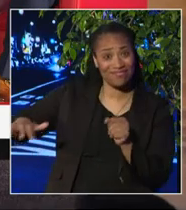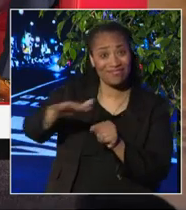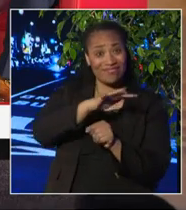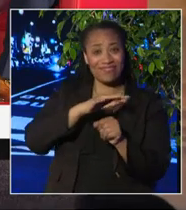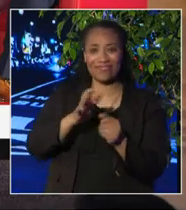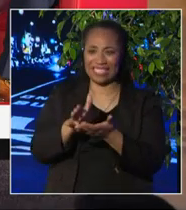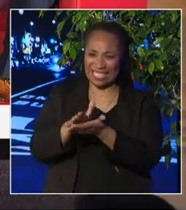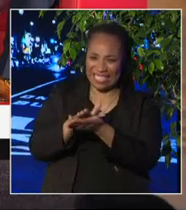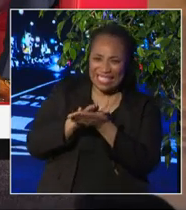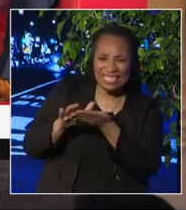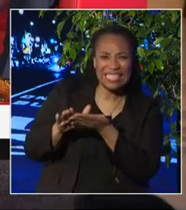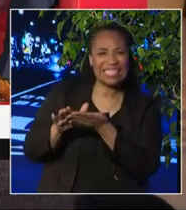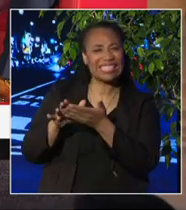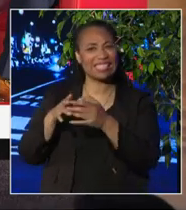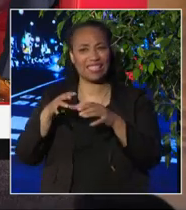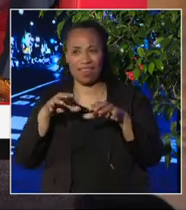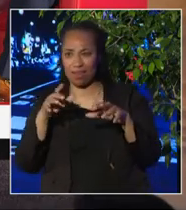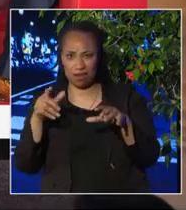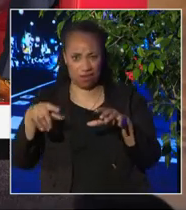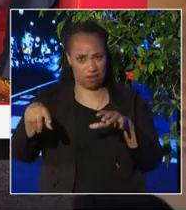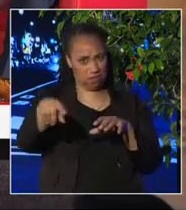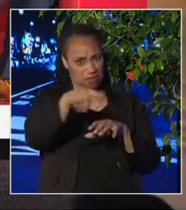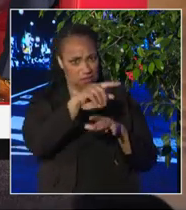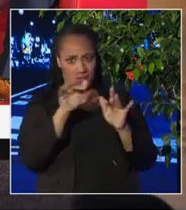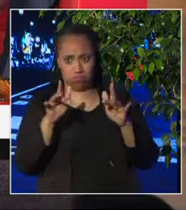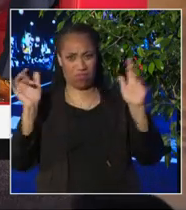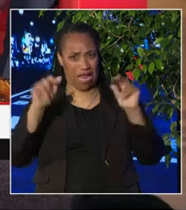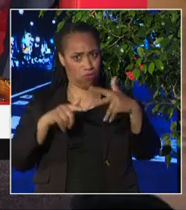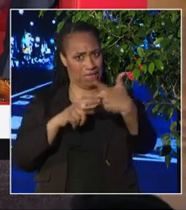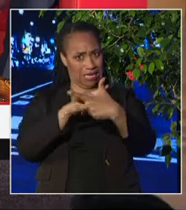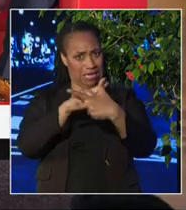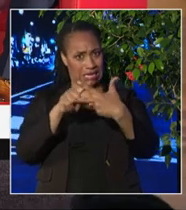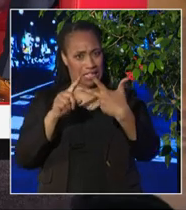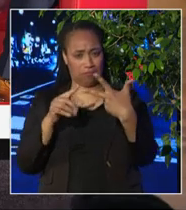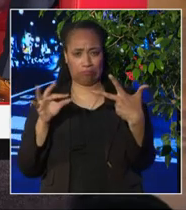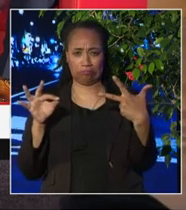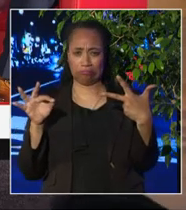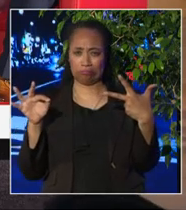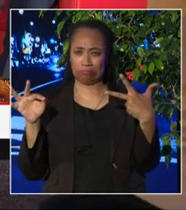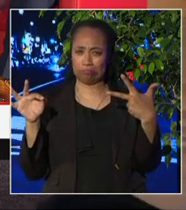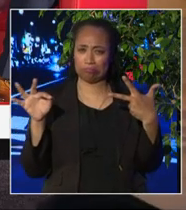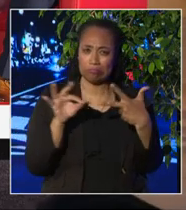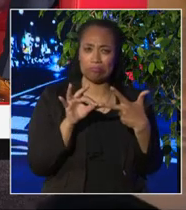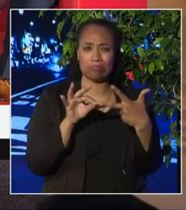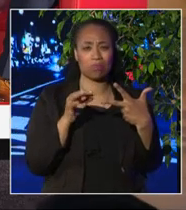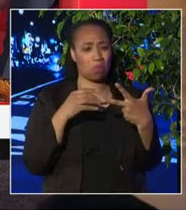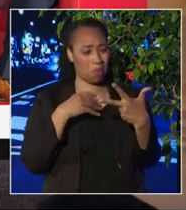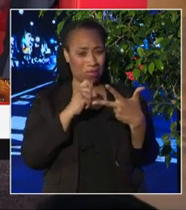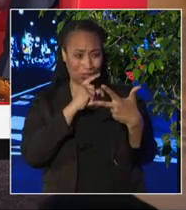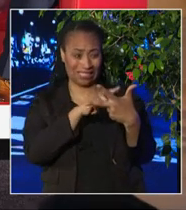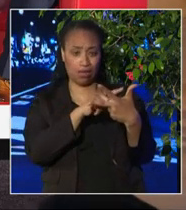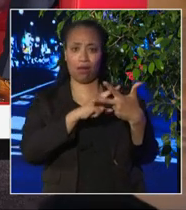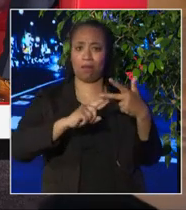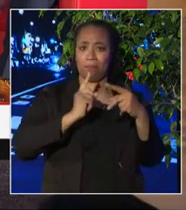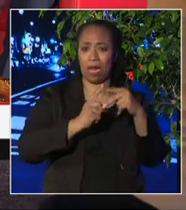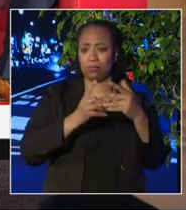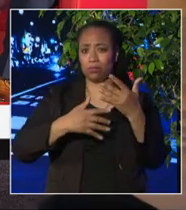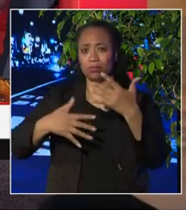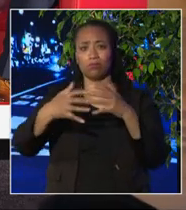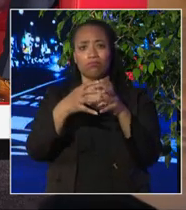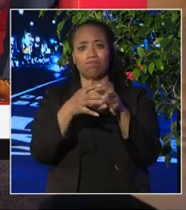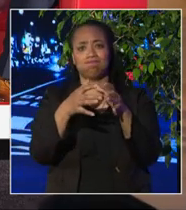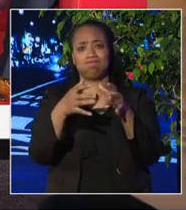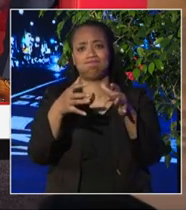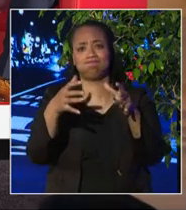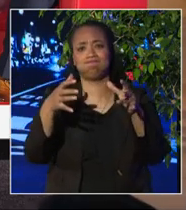in making sure that we grow our city. So when you ask me how